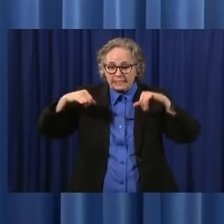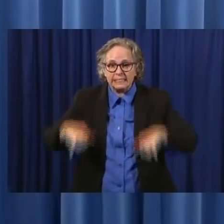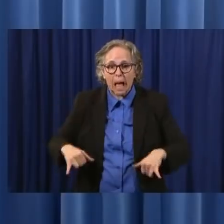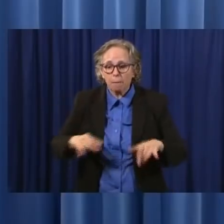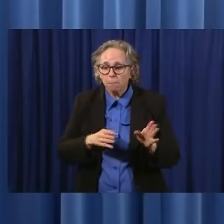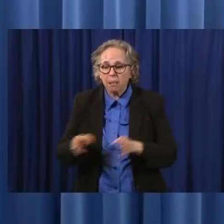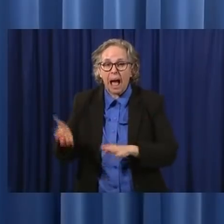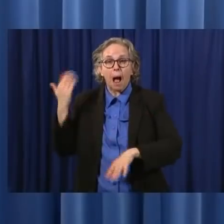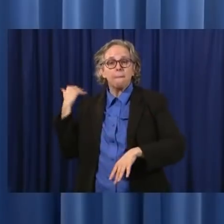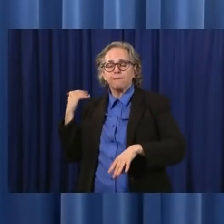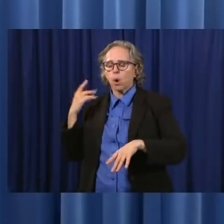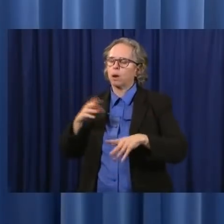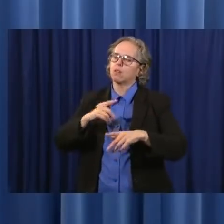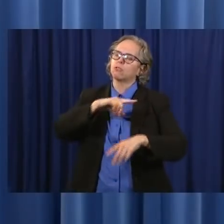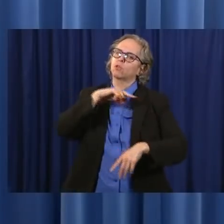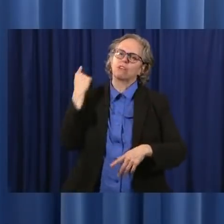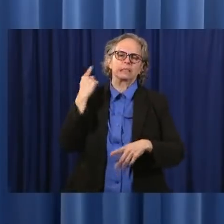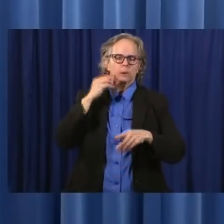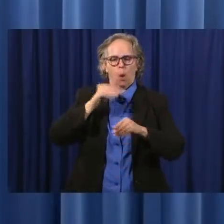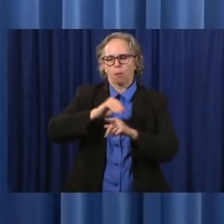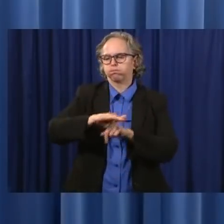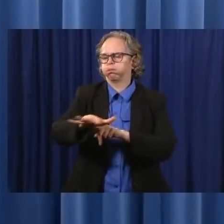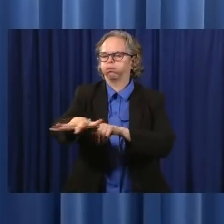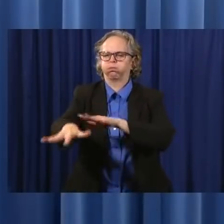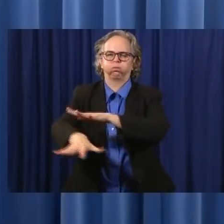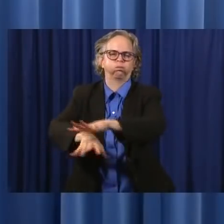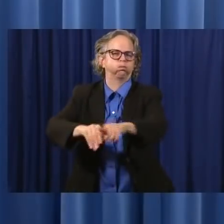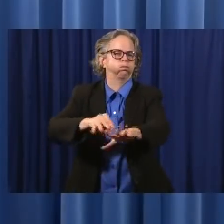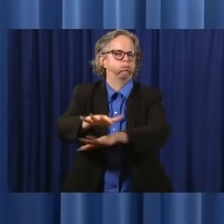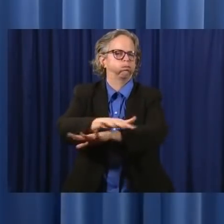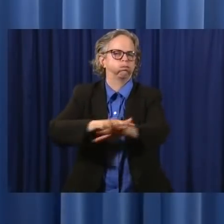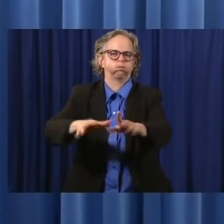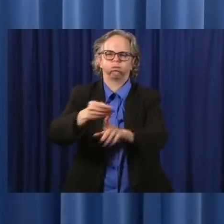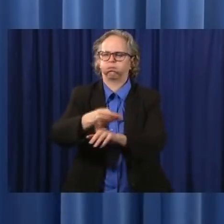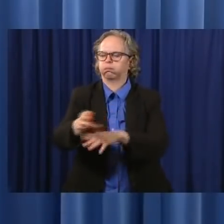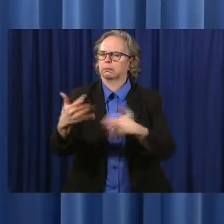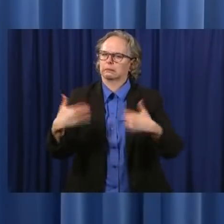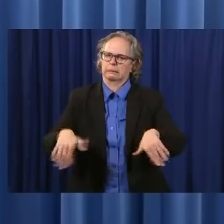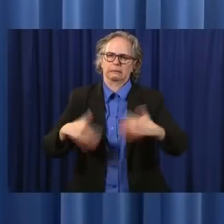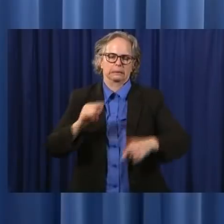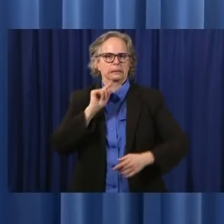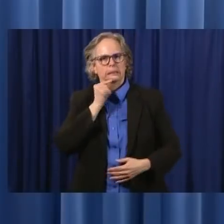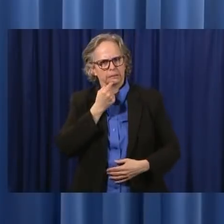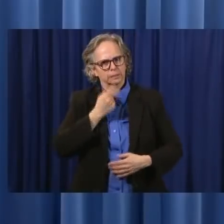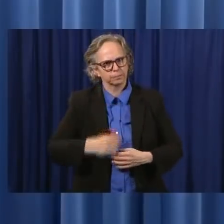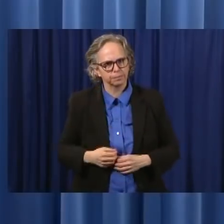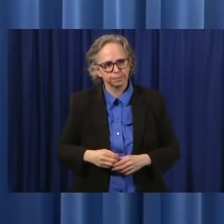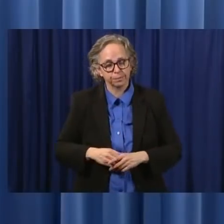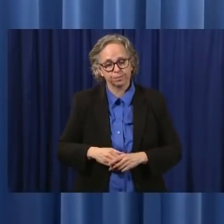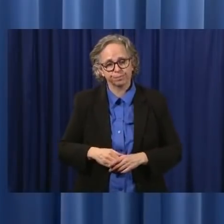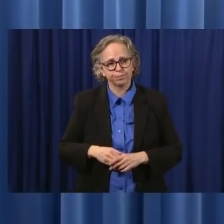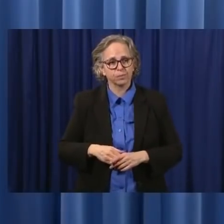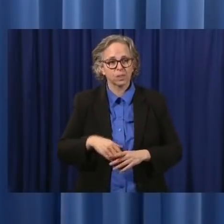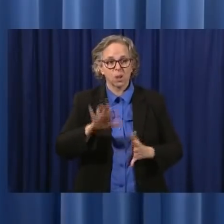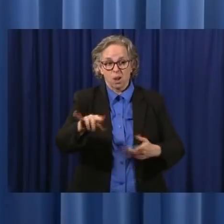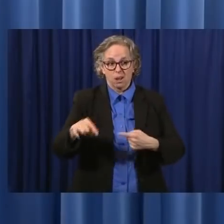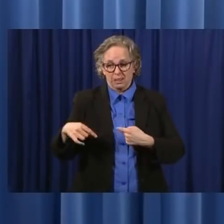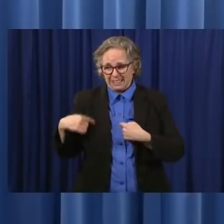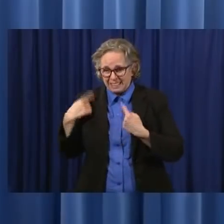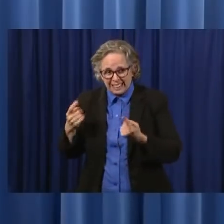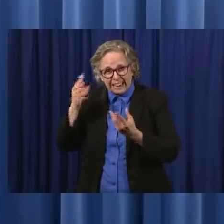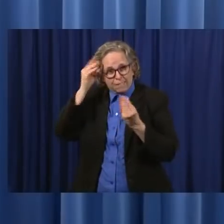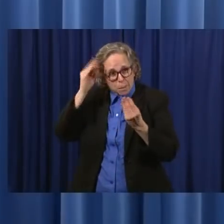we have based the reopening of child care and the protocols on the best science that we can find, and we've